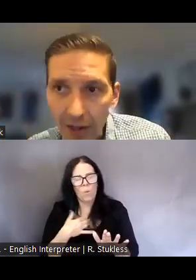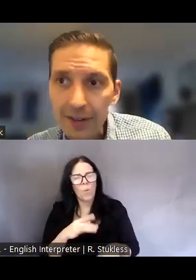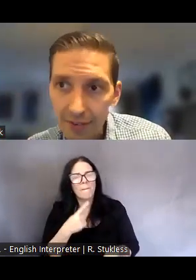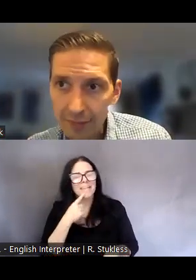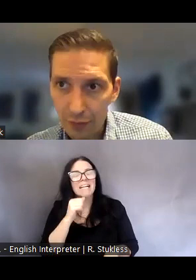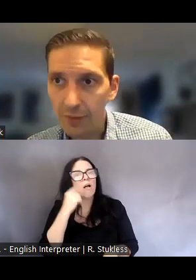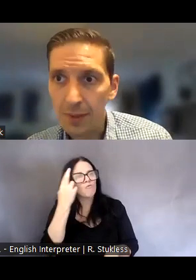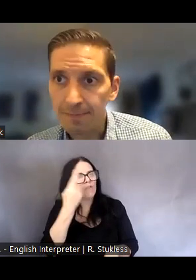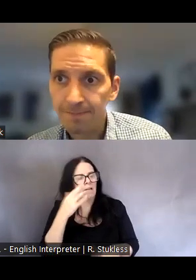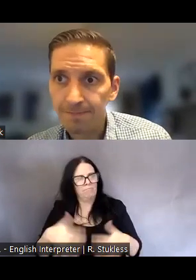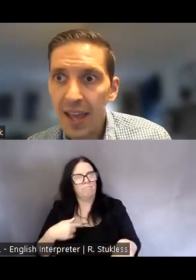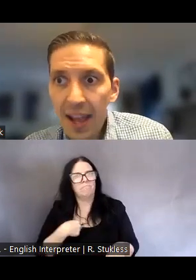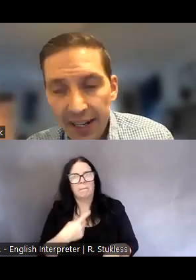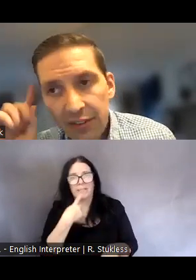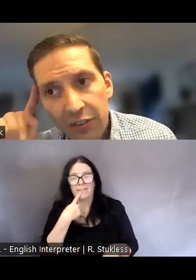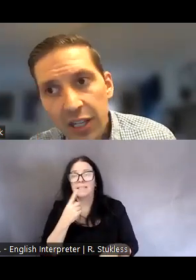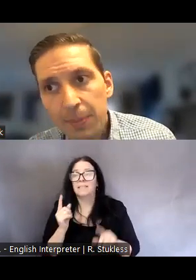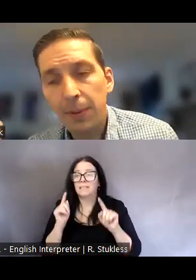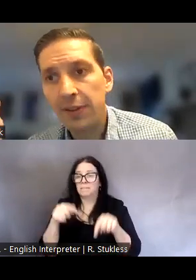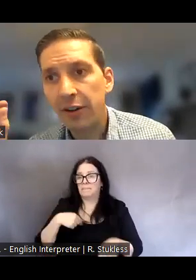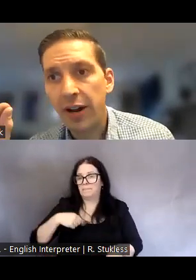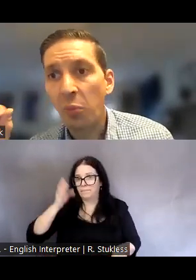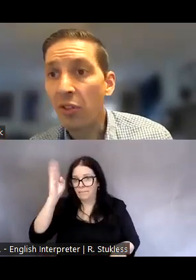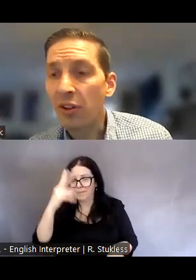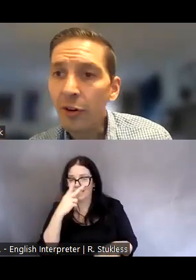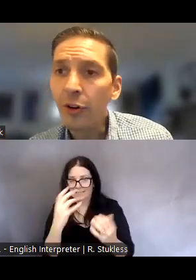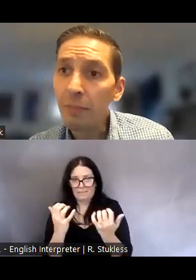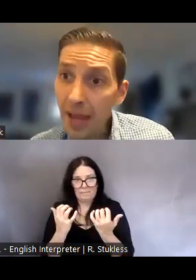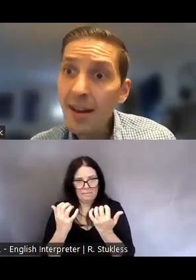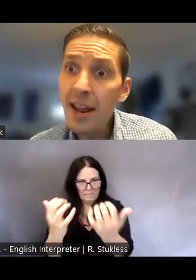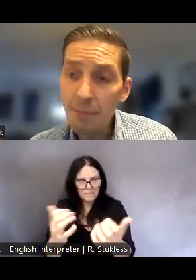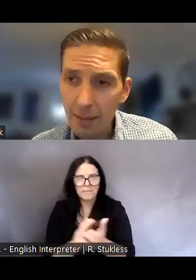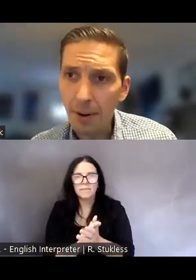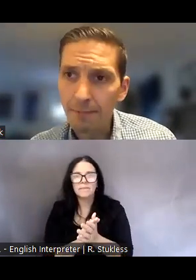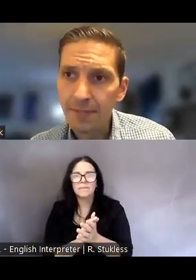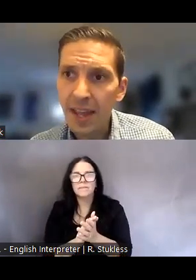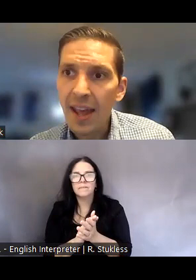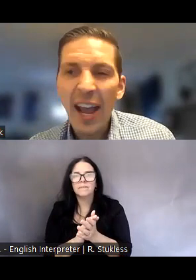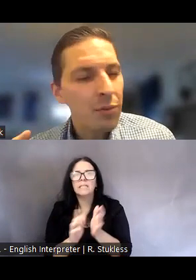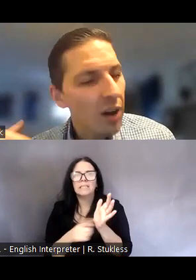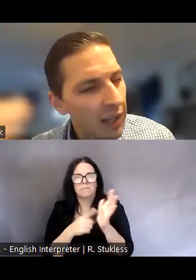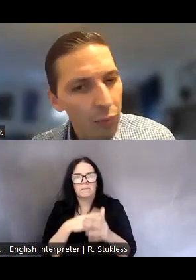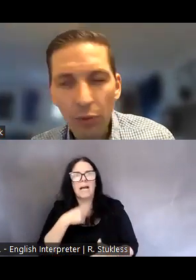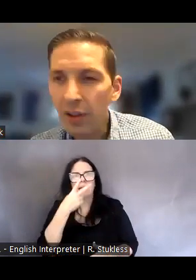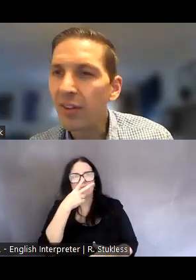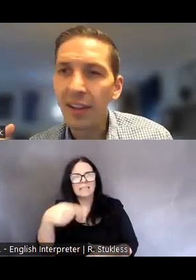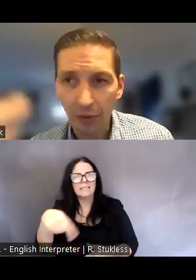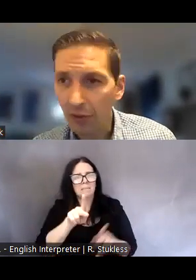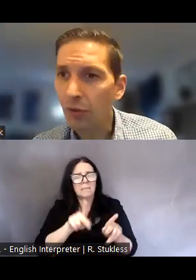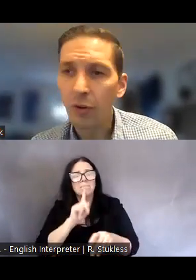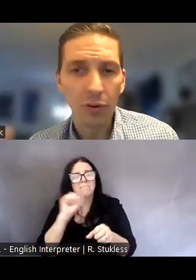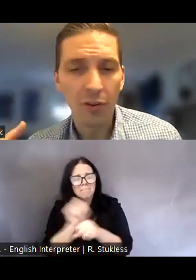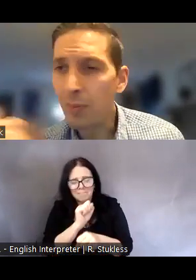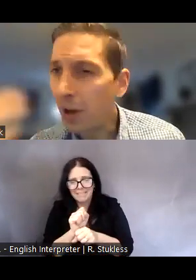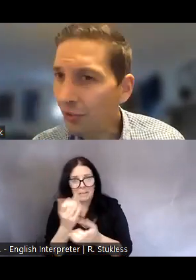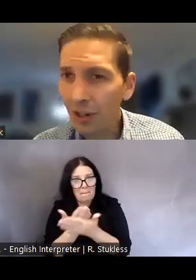seen audiences in front of me. And I can see people in that crowd with a literal pen and paper. And I'm talking through things like